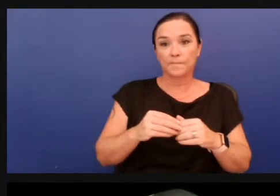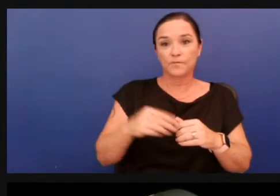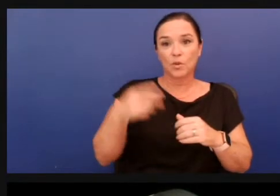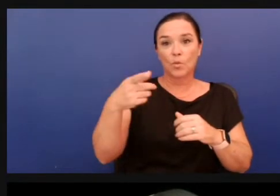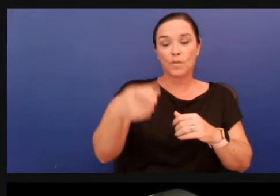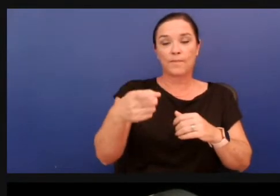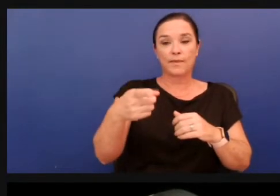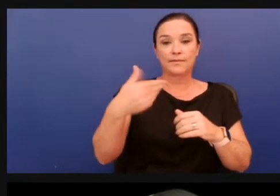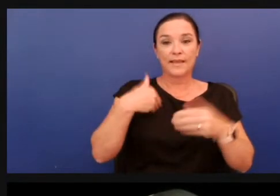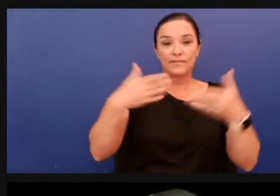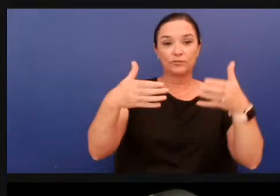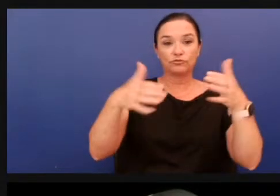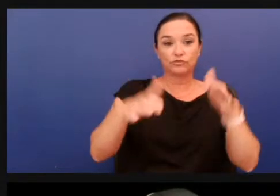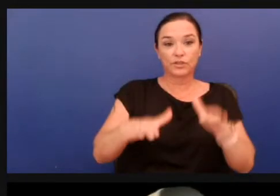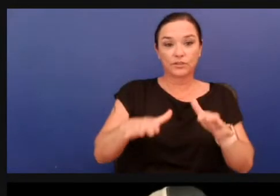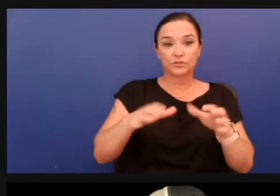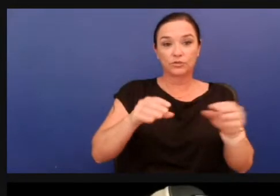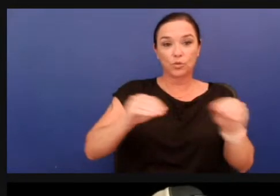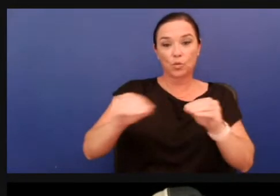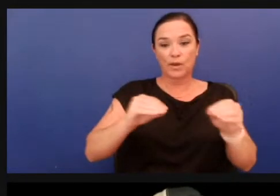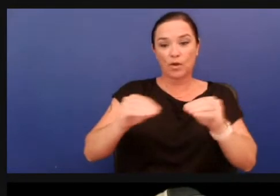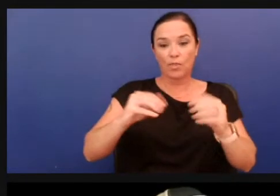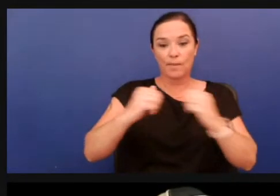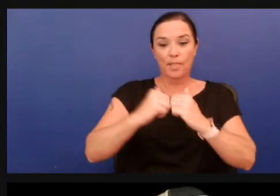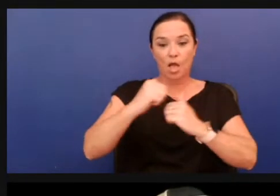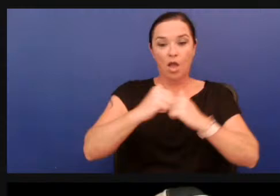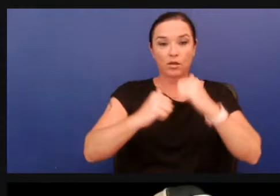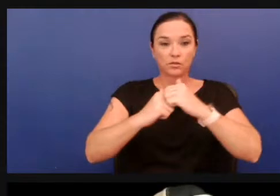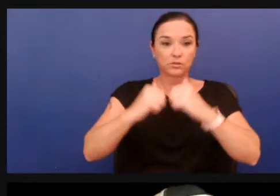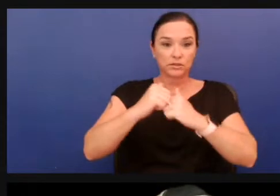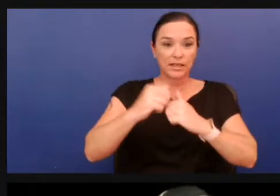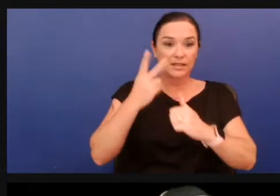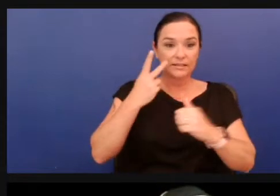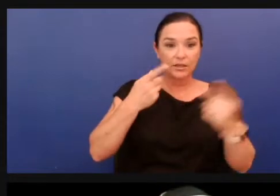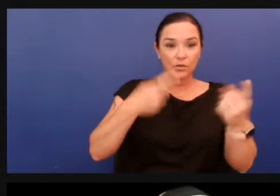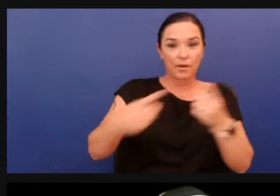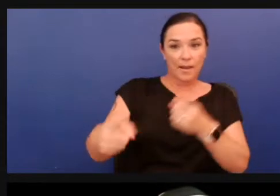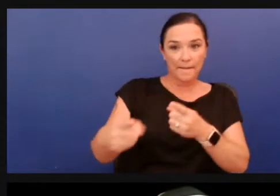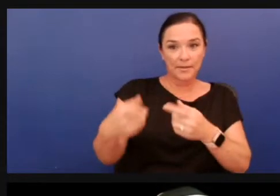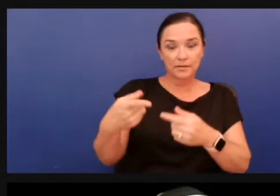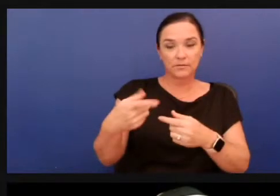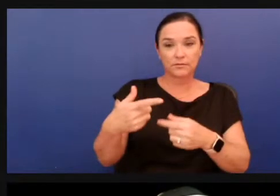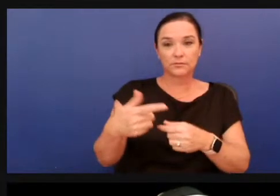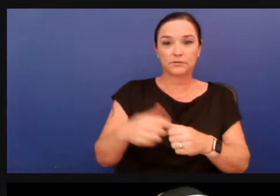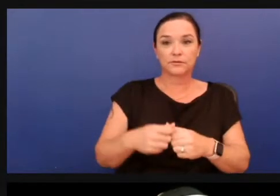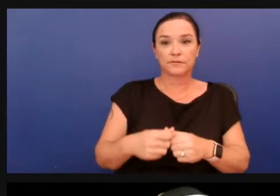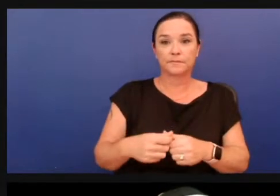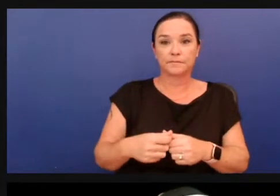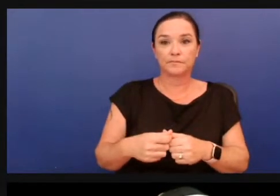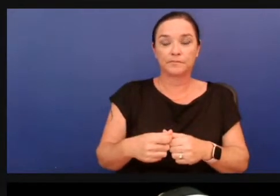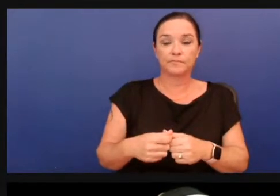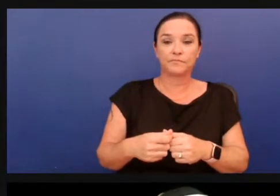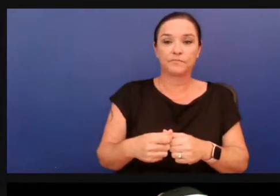to have wiggled these blocks, and we have to see what falls out after all this adjustment.